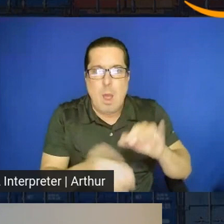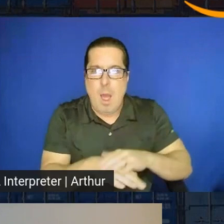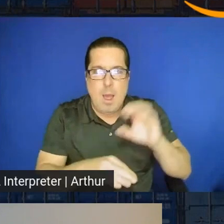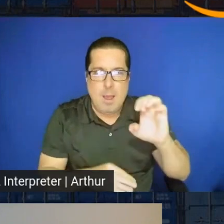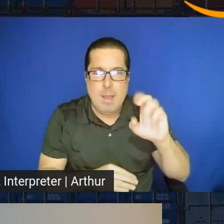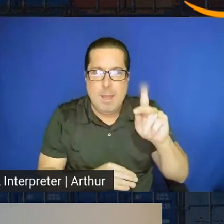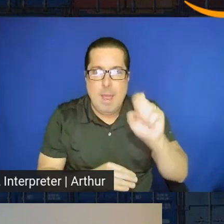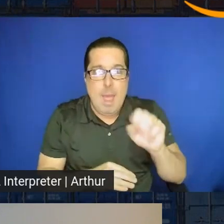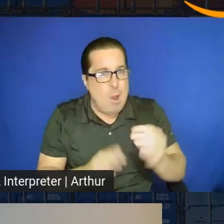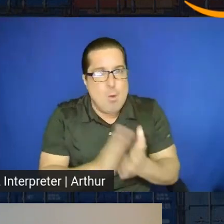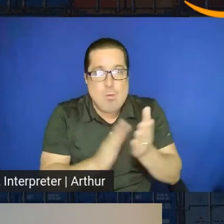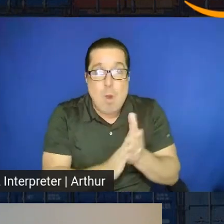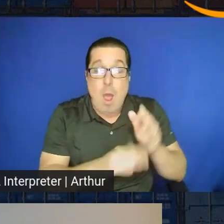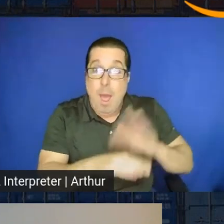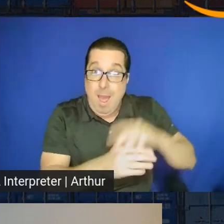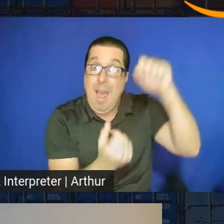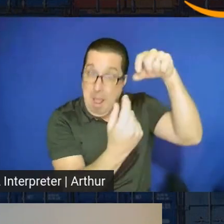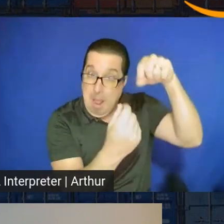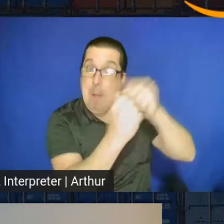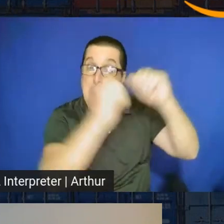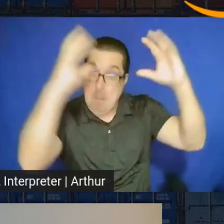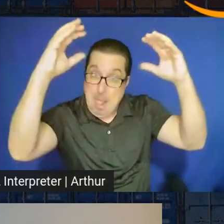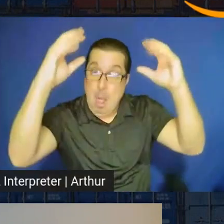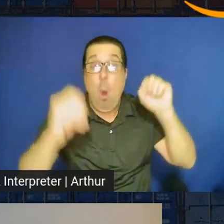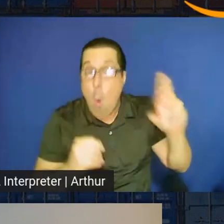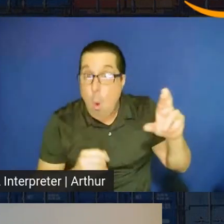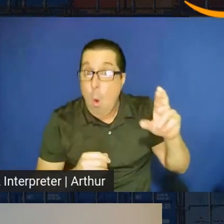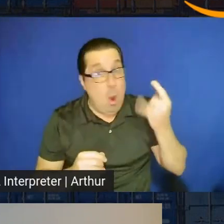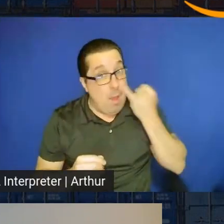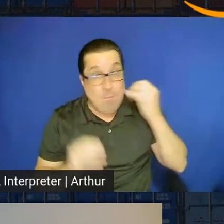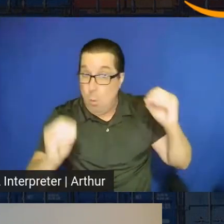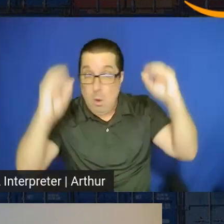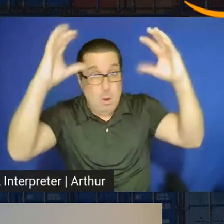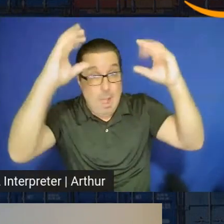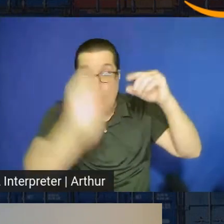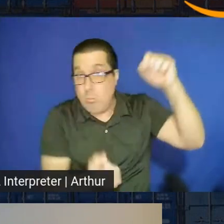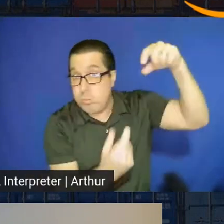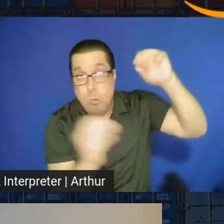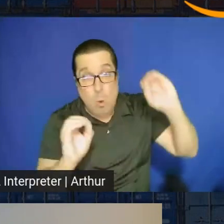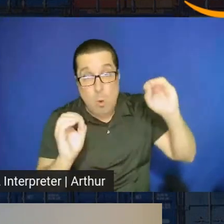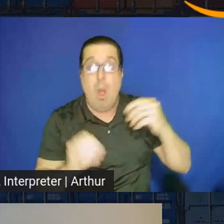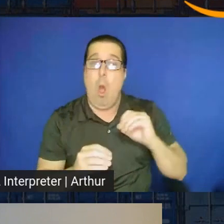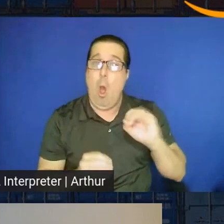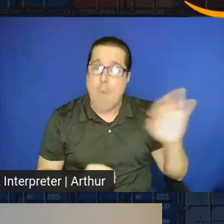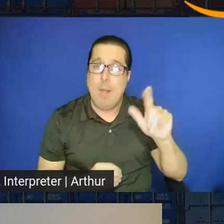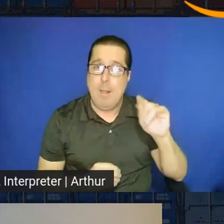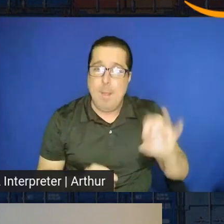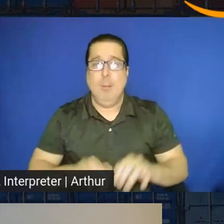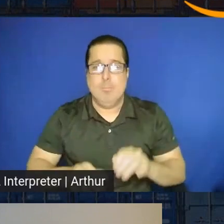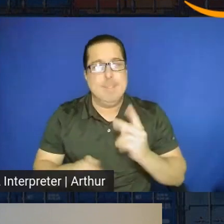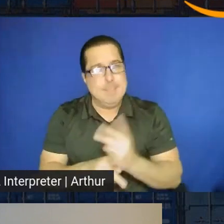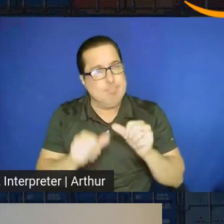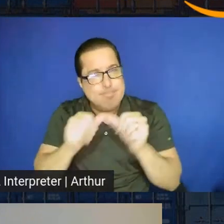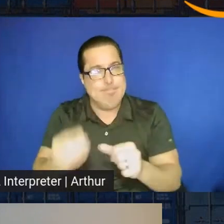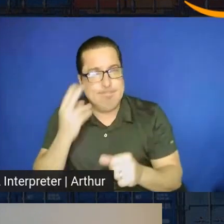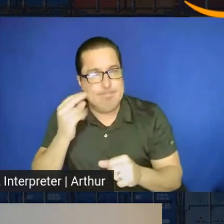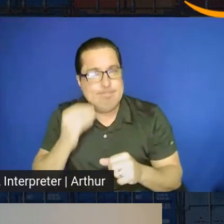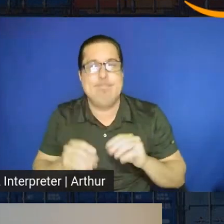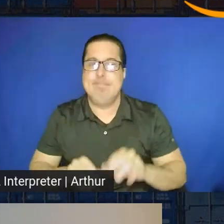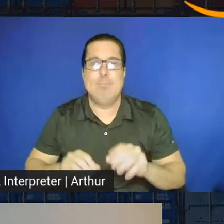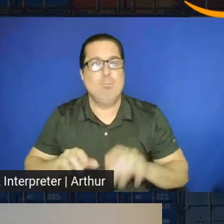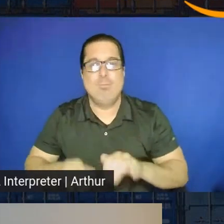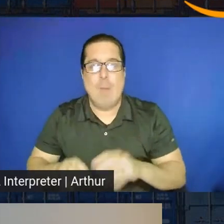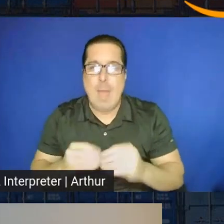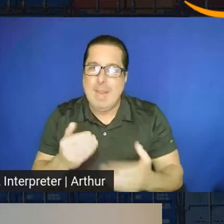running an offline portion that is running on EKS Anywhere, which provides them that consistent experience, as well as an easy way to manage